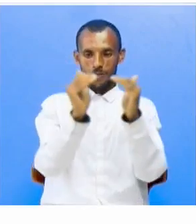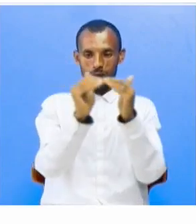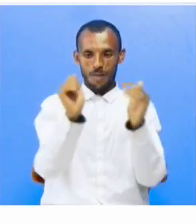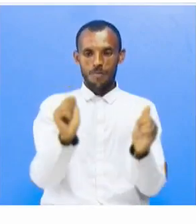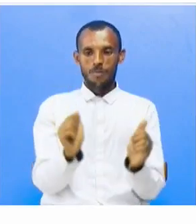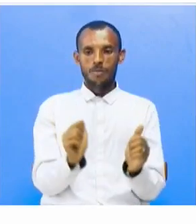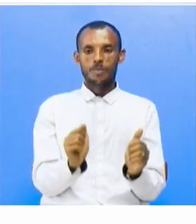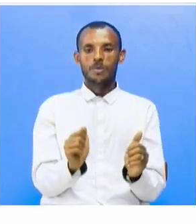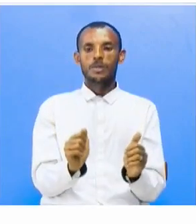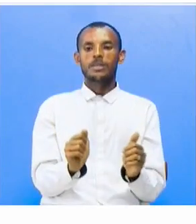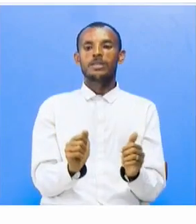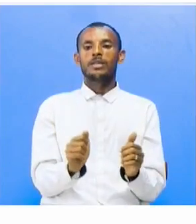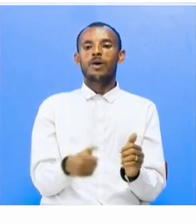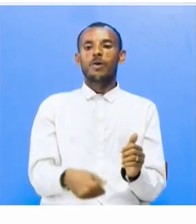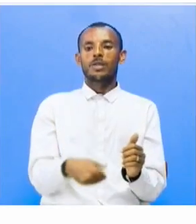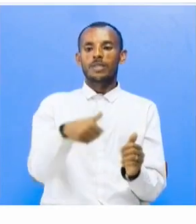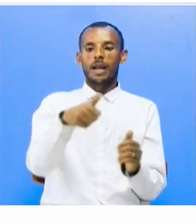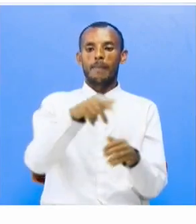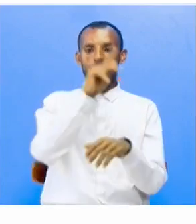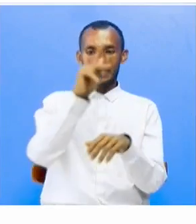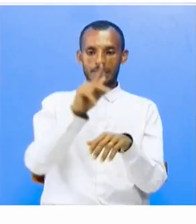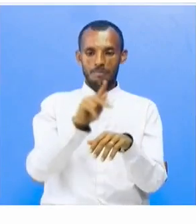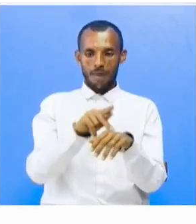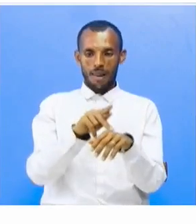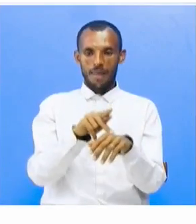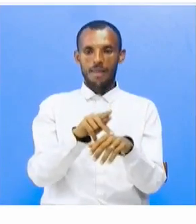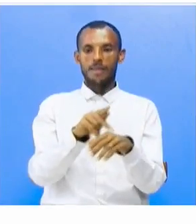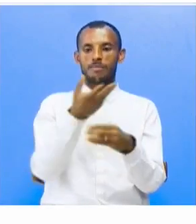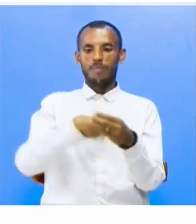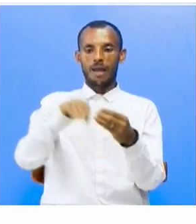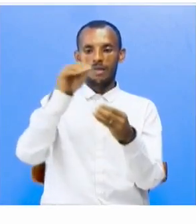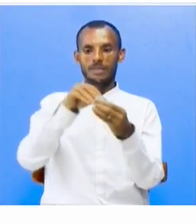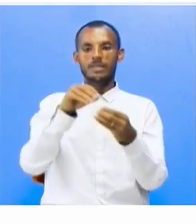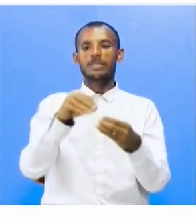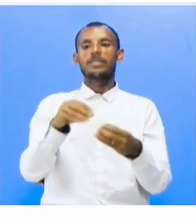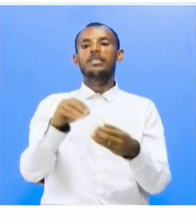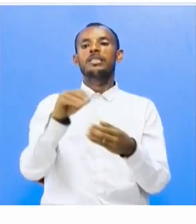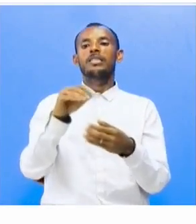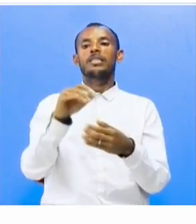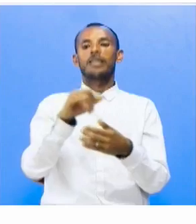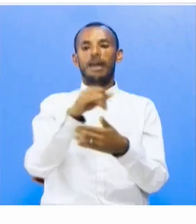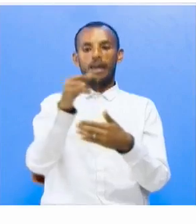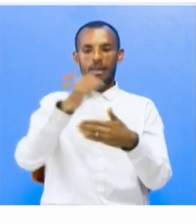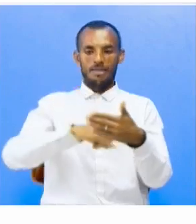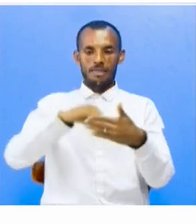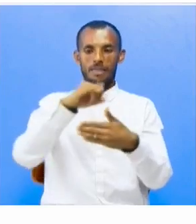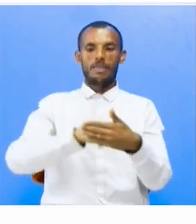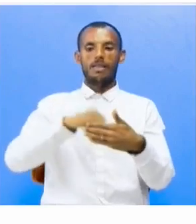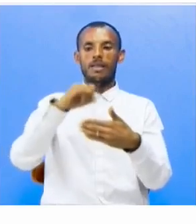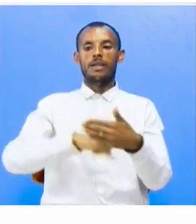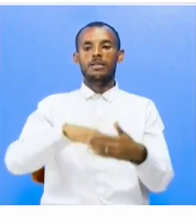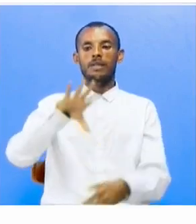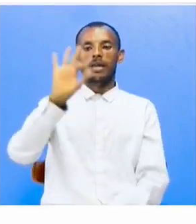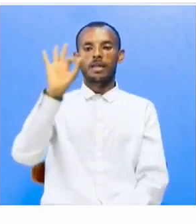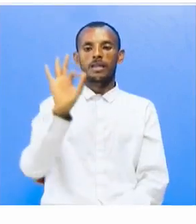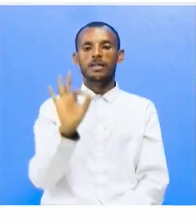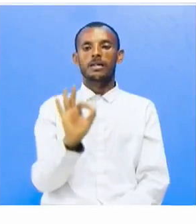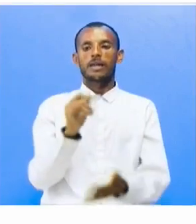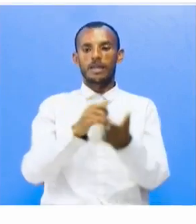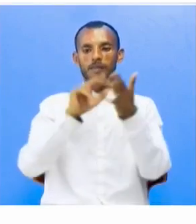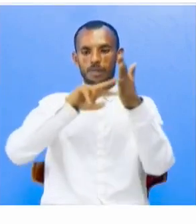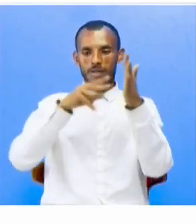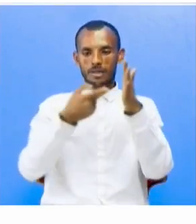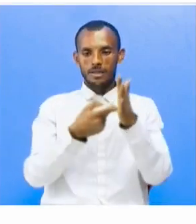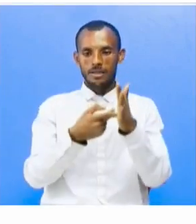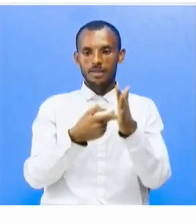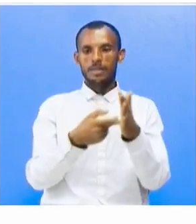given by the original principal plus the money earned or the interest earned. Therefore, this will be